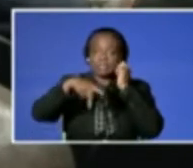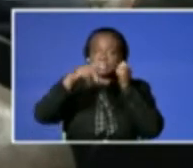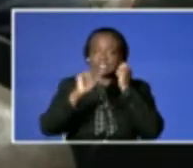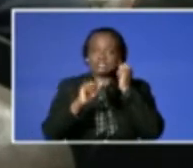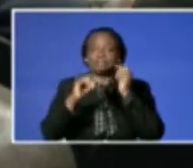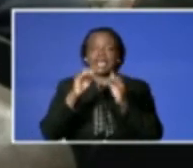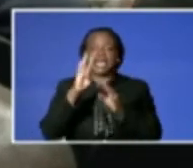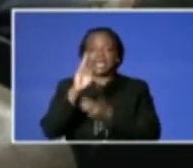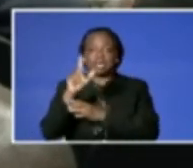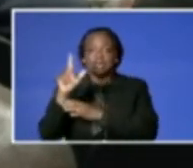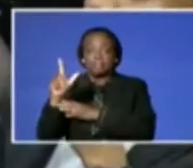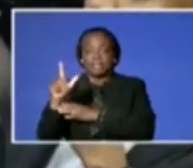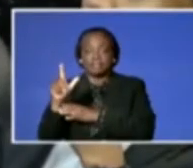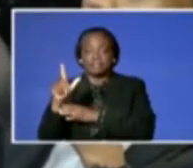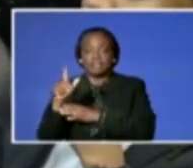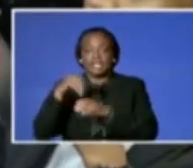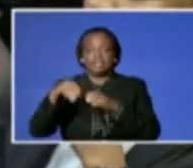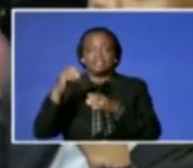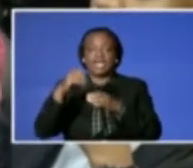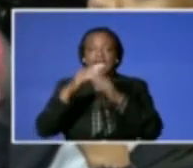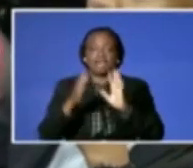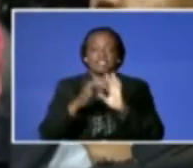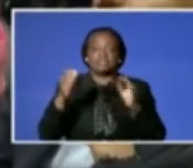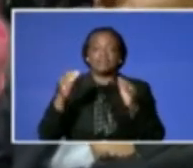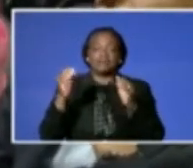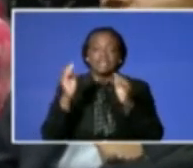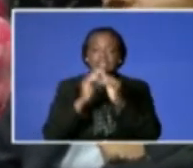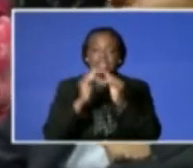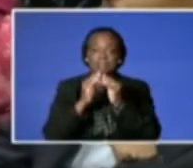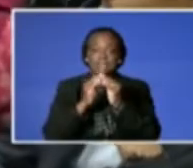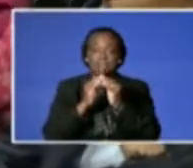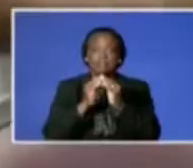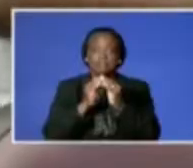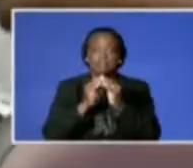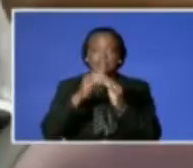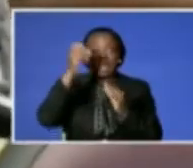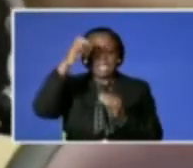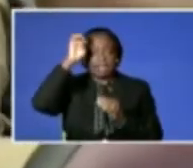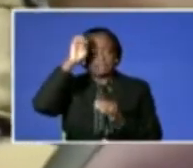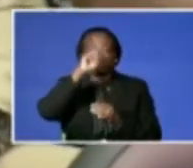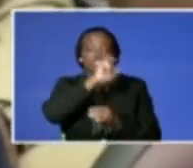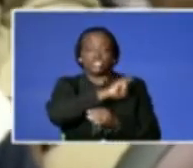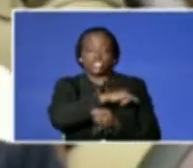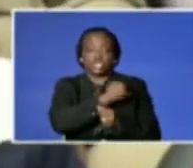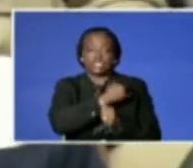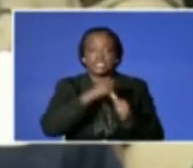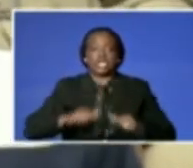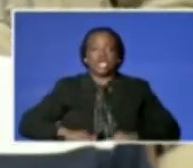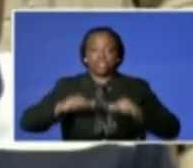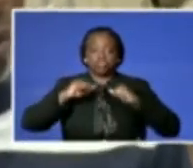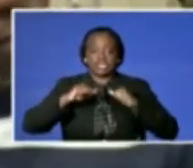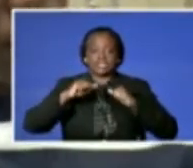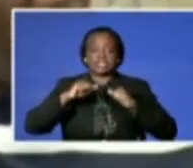of State for Legal Affairs, the Honorable Ellsworth Johnson, addressed the issue to a packed crowd at the University of the Bahamas' Harry Seymour